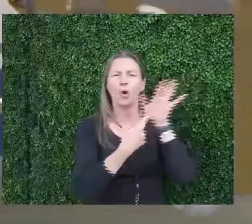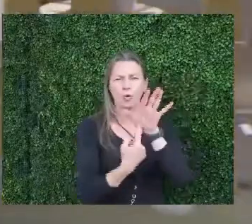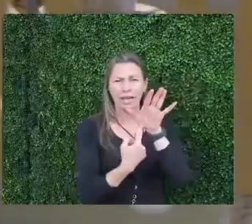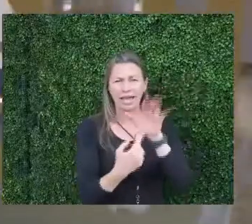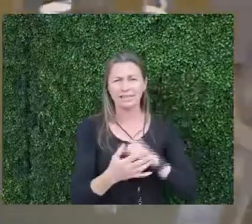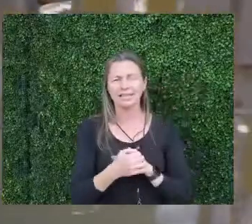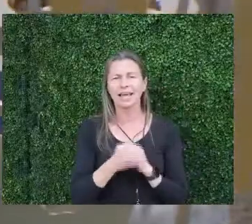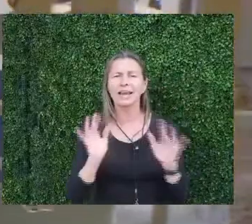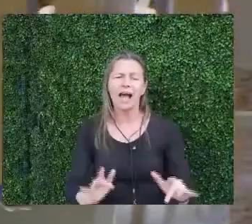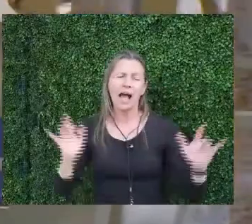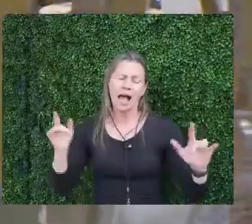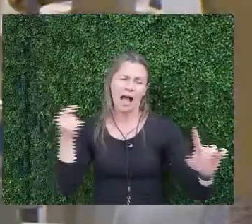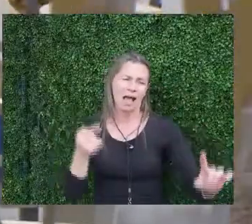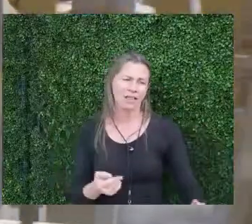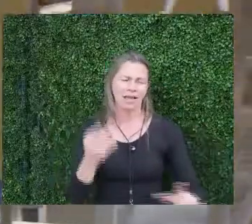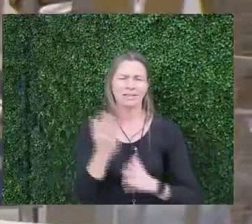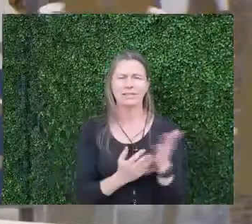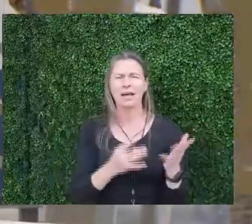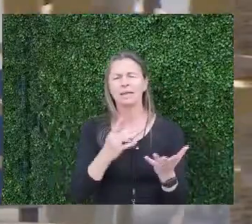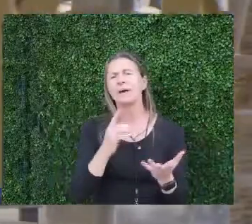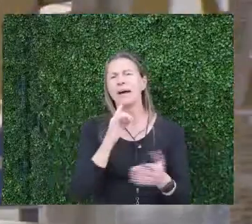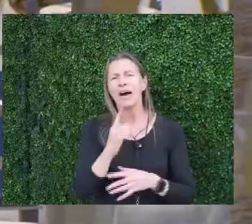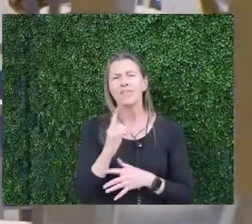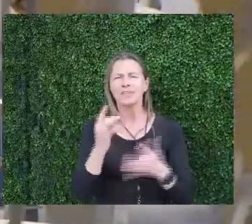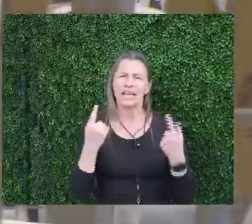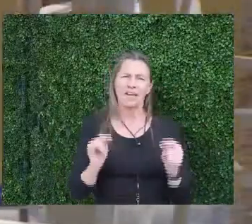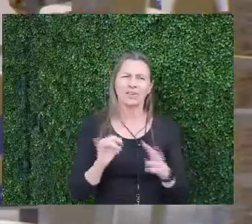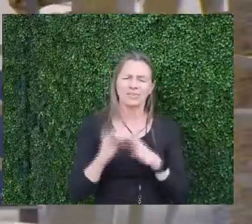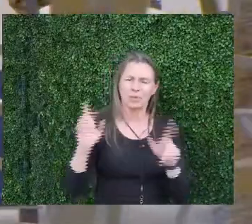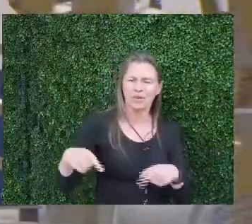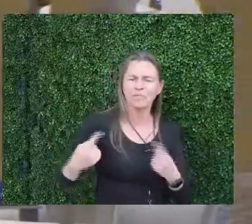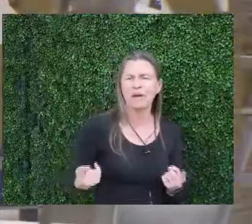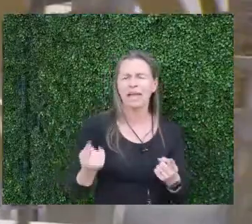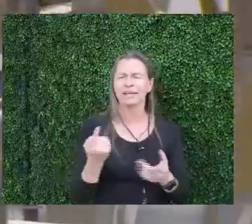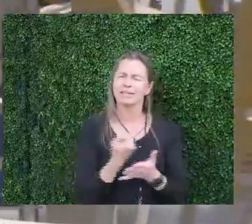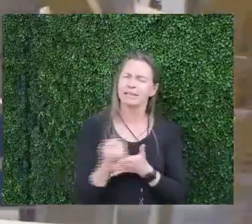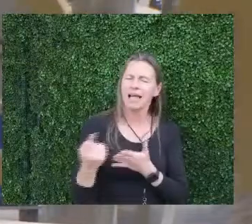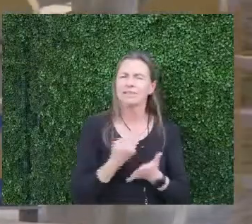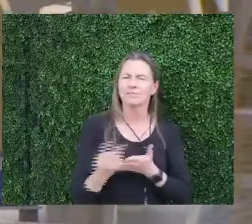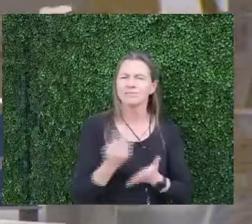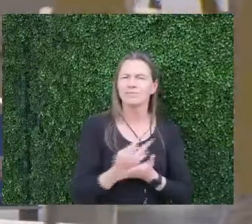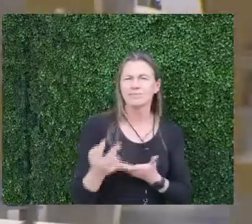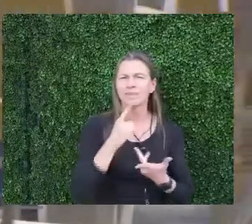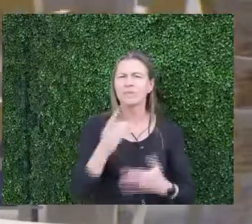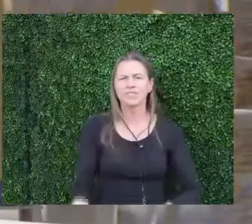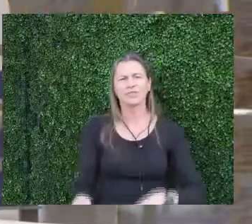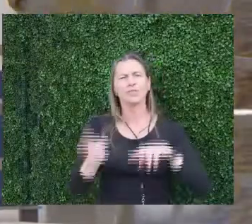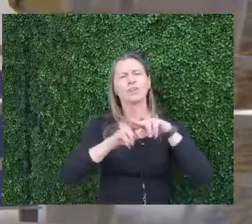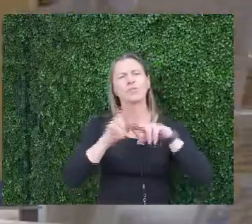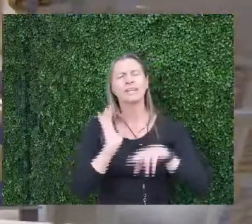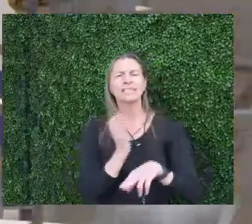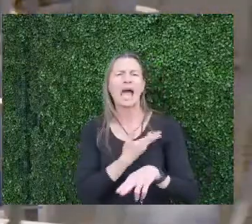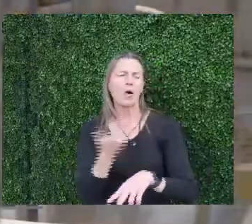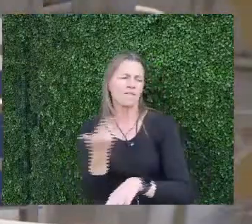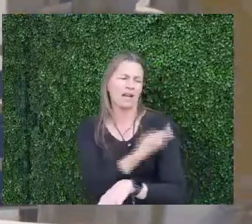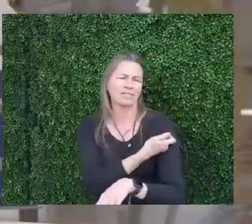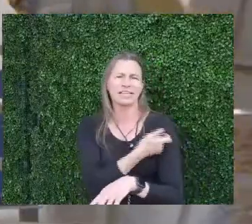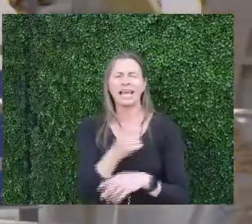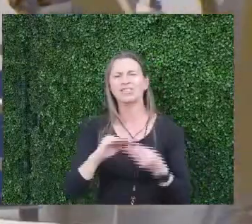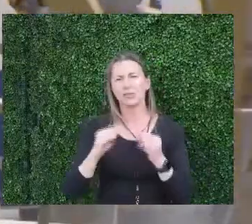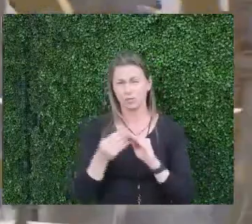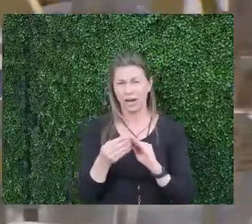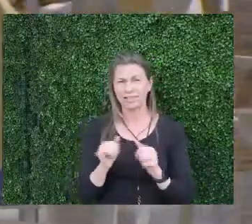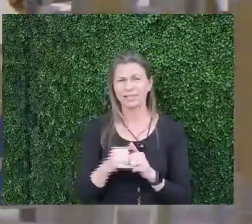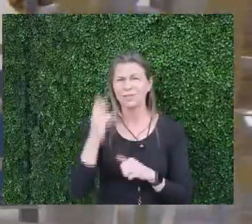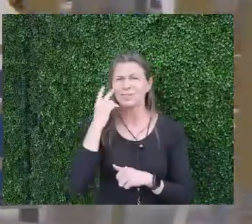and highlight some of the efforts we've made over the course of the last few weeks, and that was to increase our vaccination rates. You saw across the country a decline in total